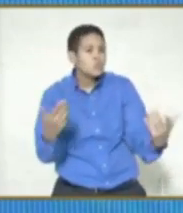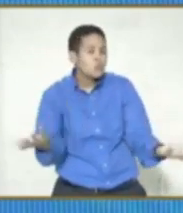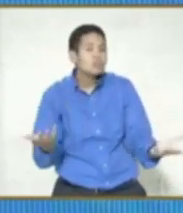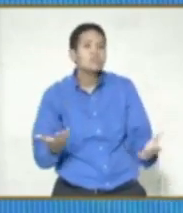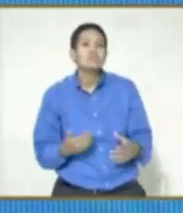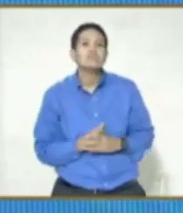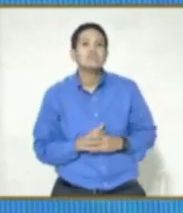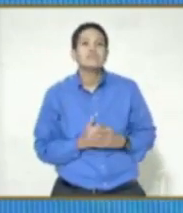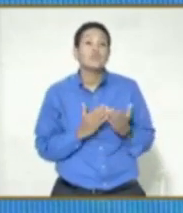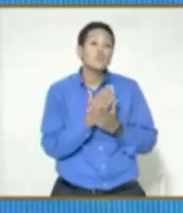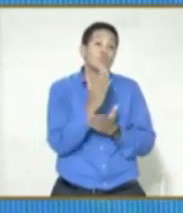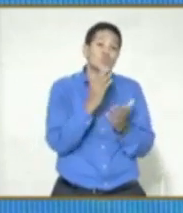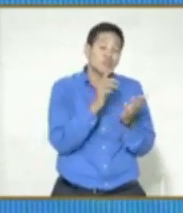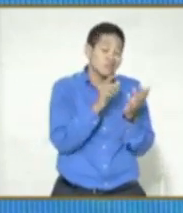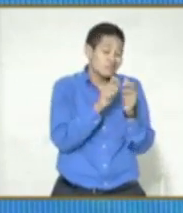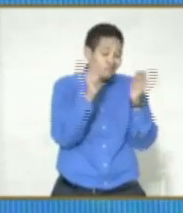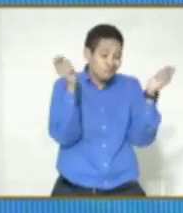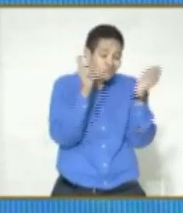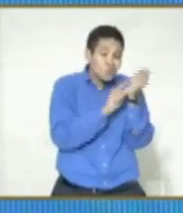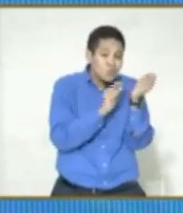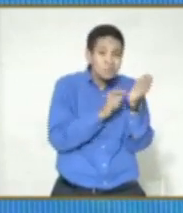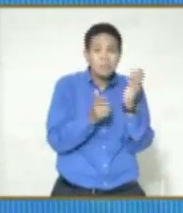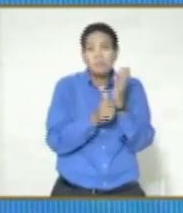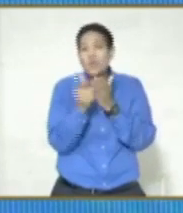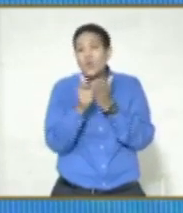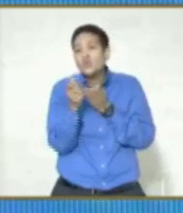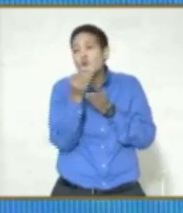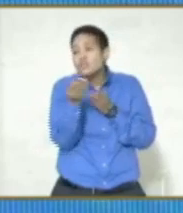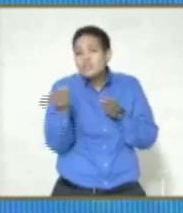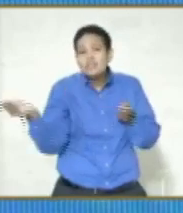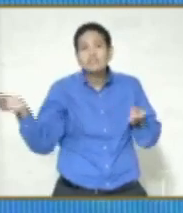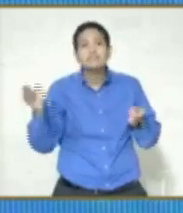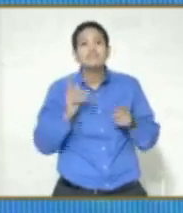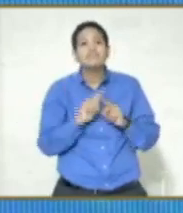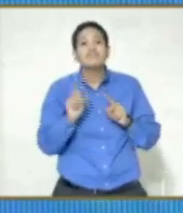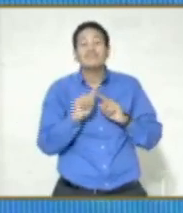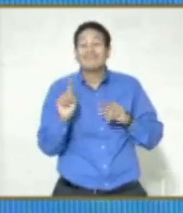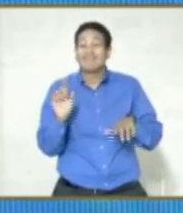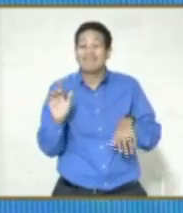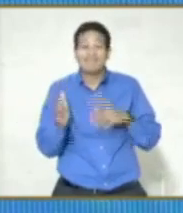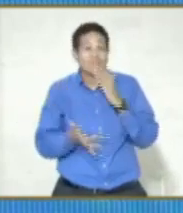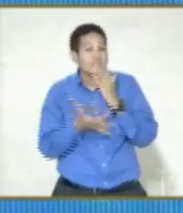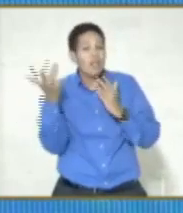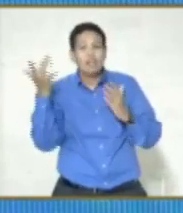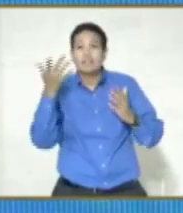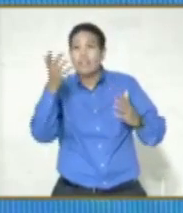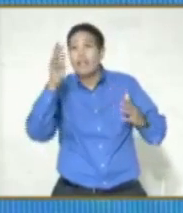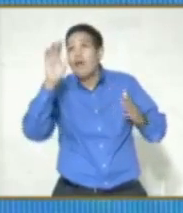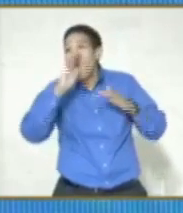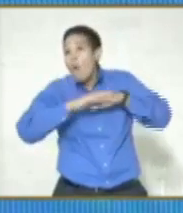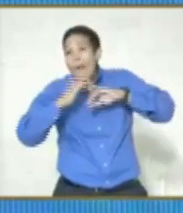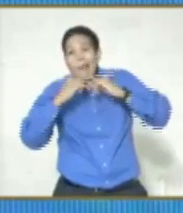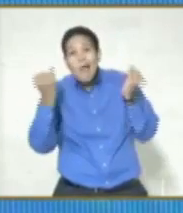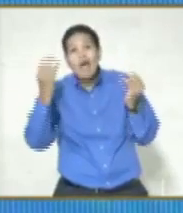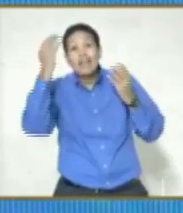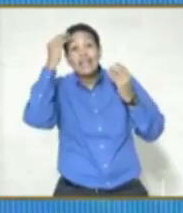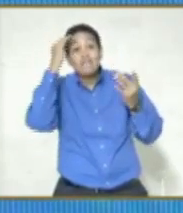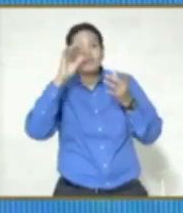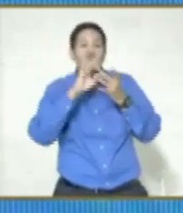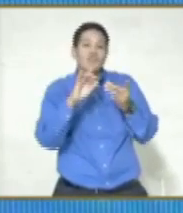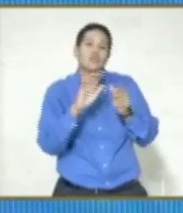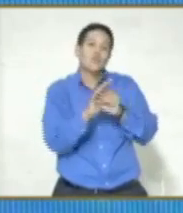print media, there are, brochures, digitally. I mean, everywhere you look, there's something about